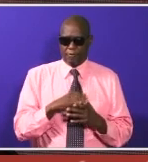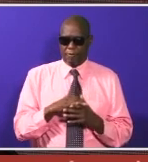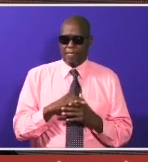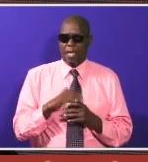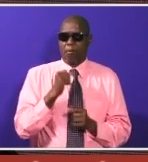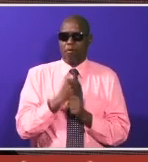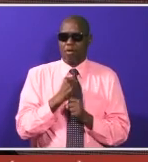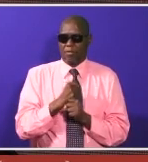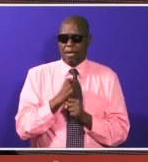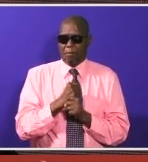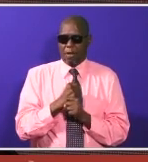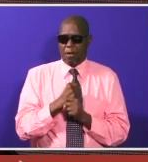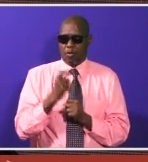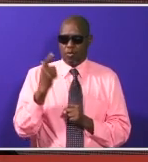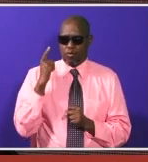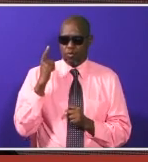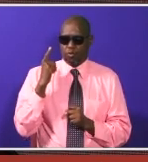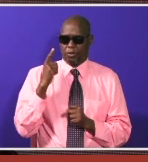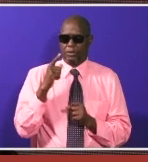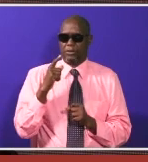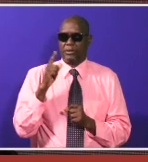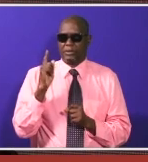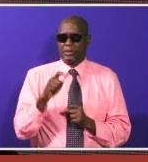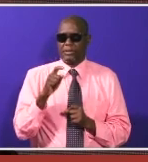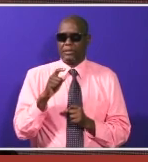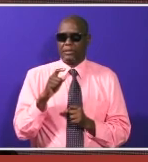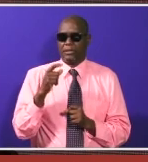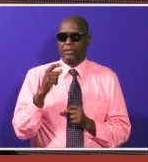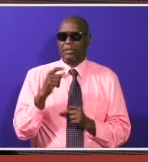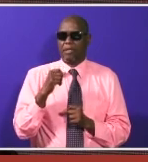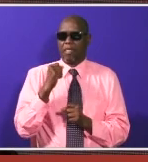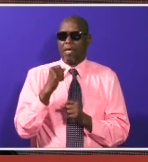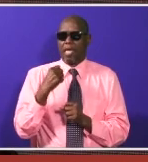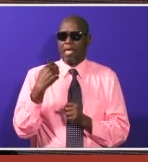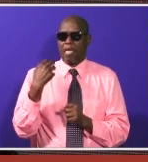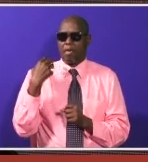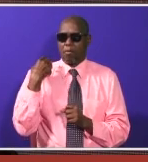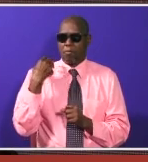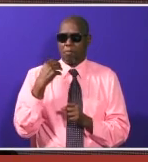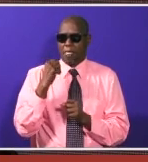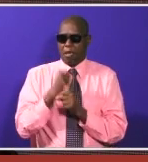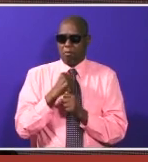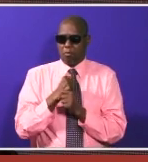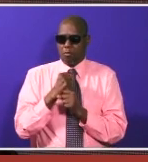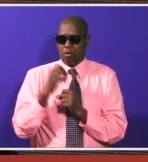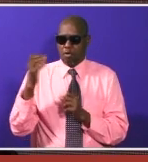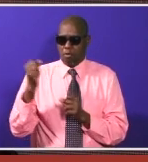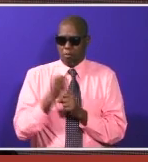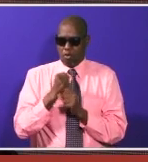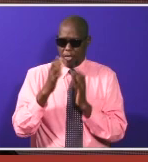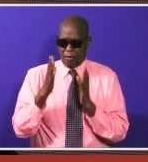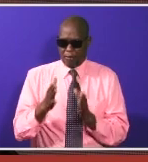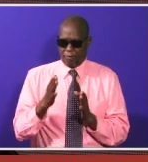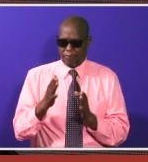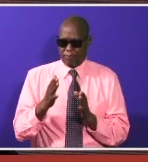laws require that the employer provide as close as possible sufficient, some money which can help the